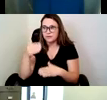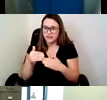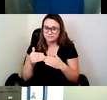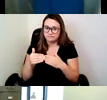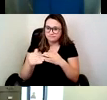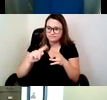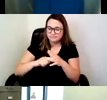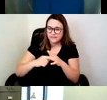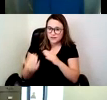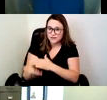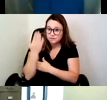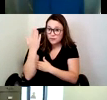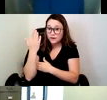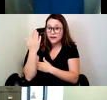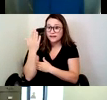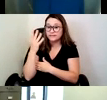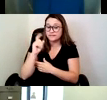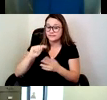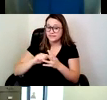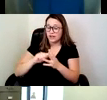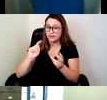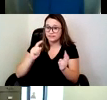morning, things starting to